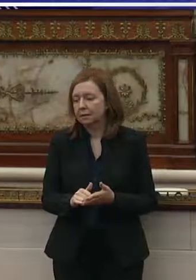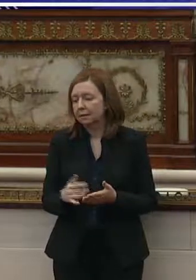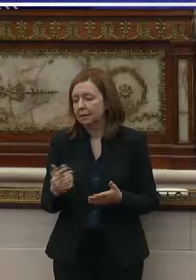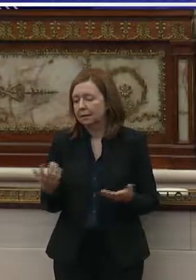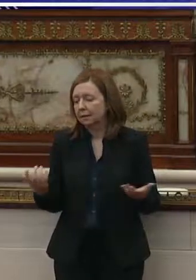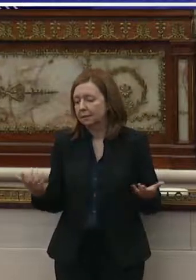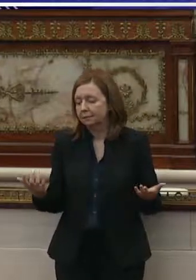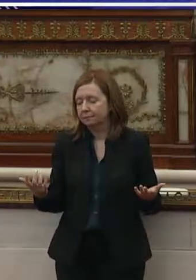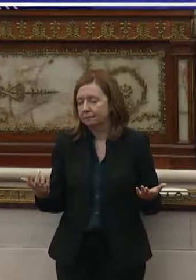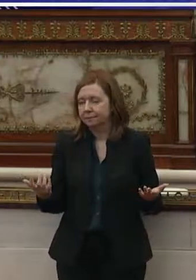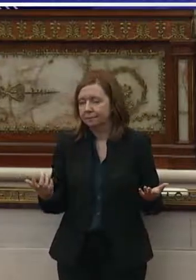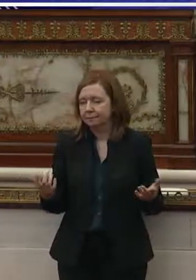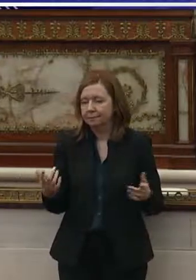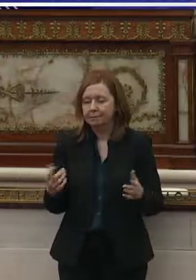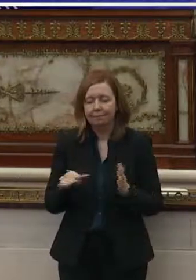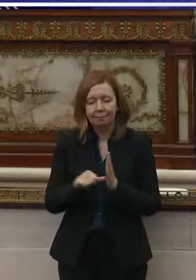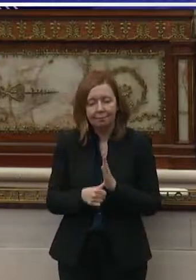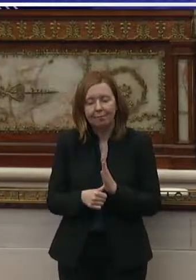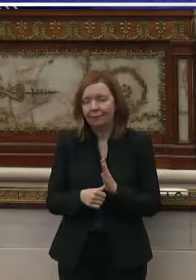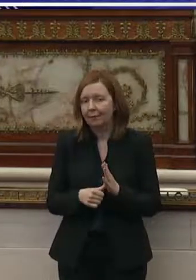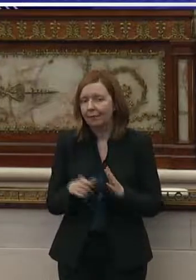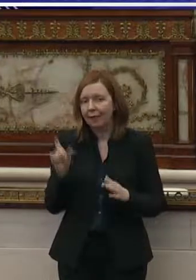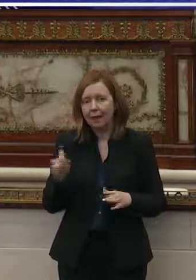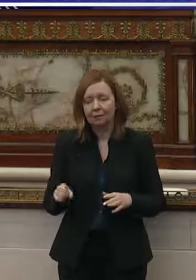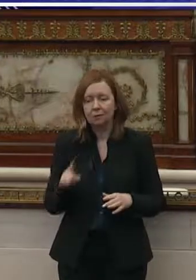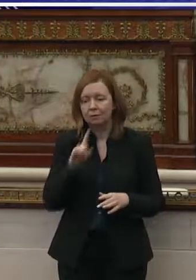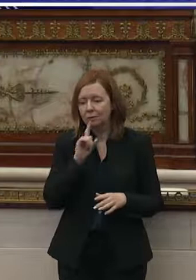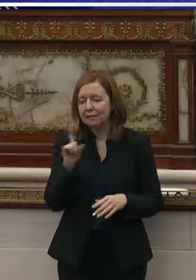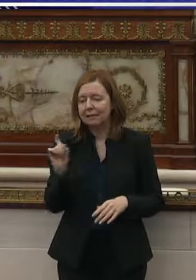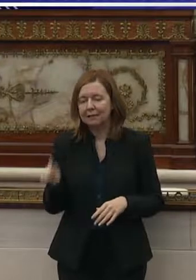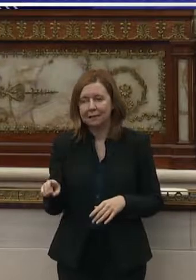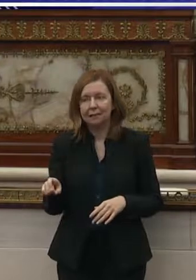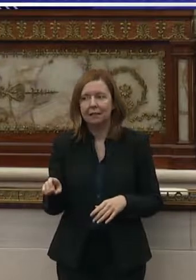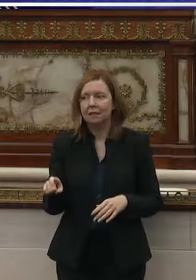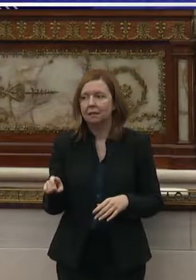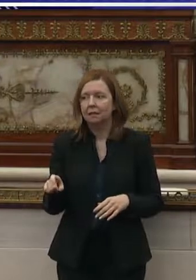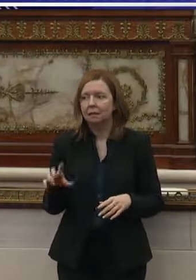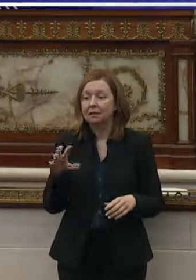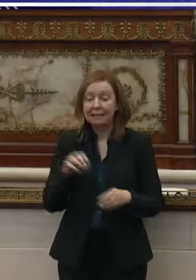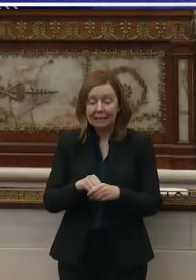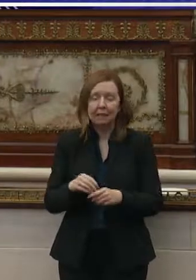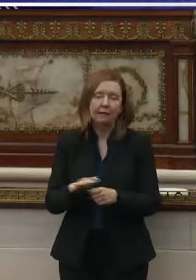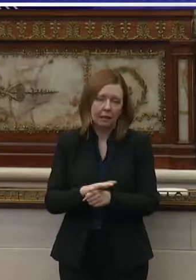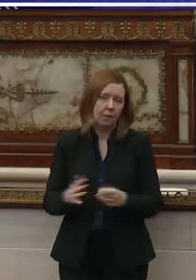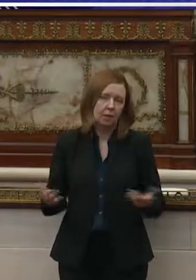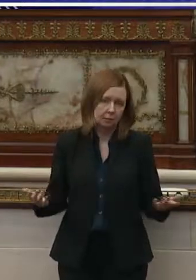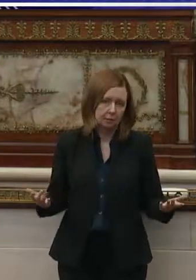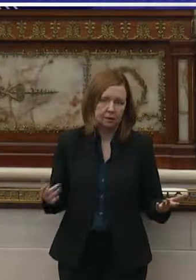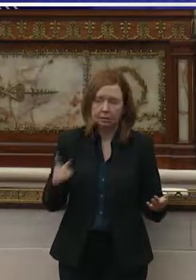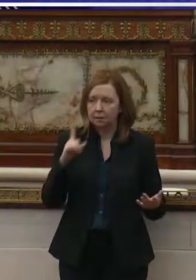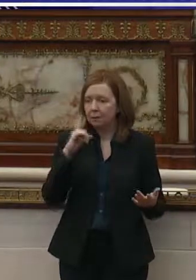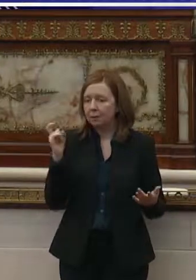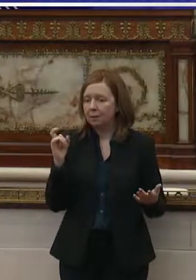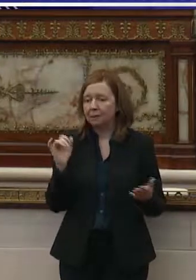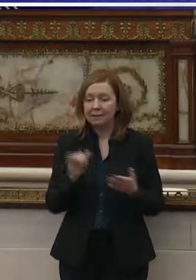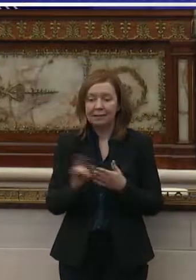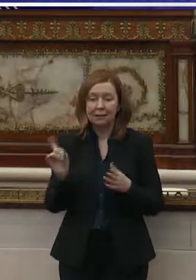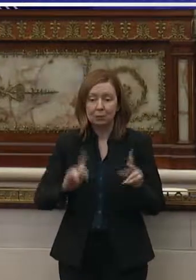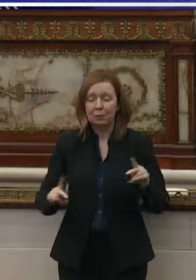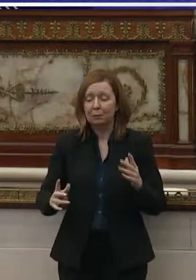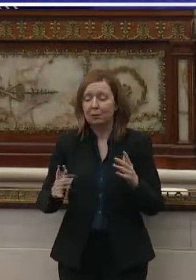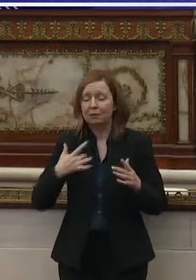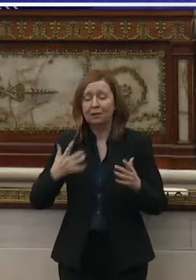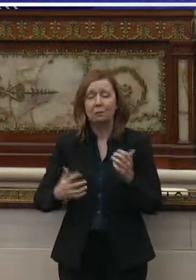cannot underscore that enough. We just really need to be in those neighborhoods because that's where people feel